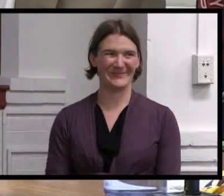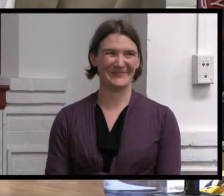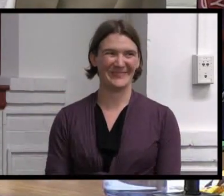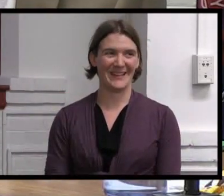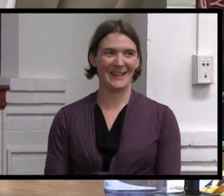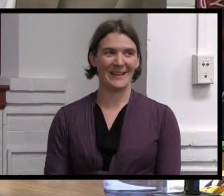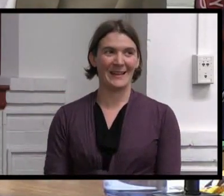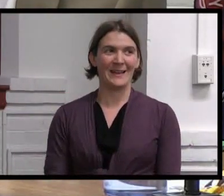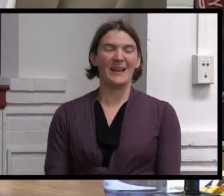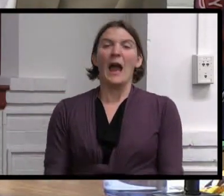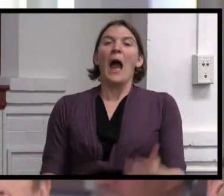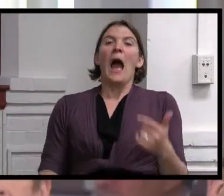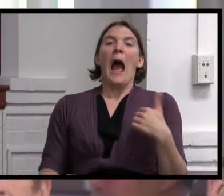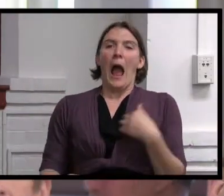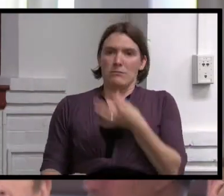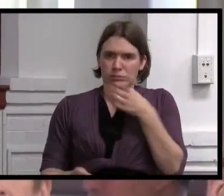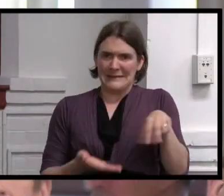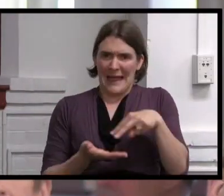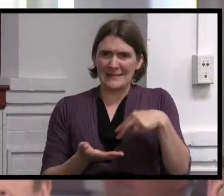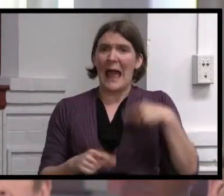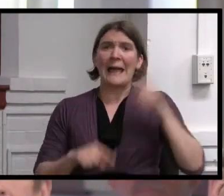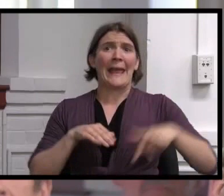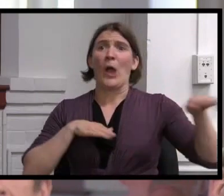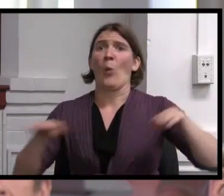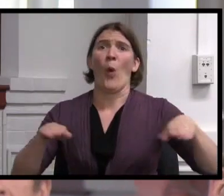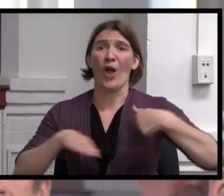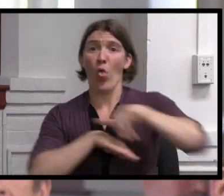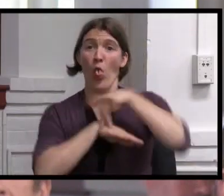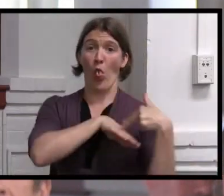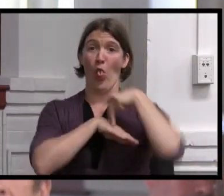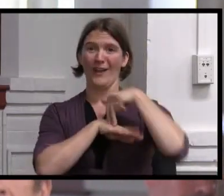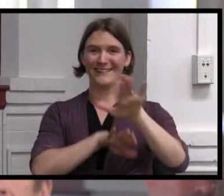I have a degree in dance, but can't walk.